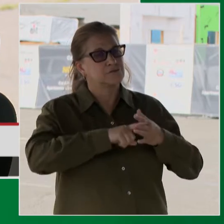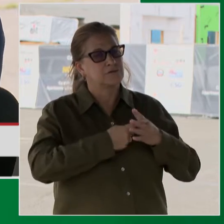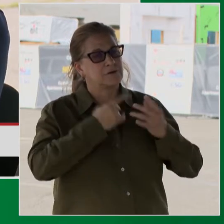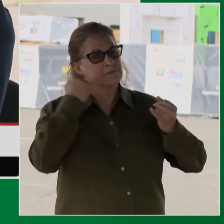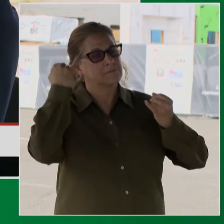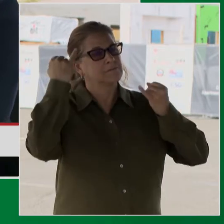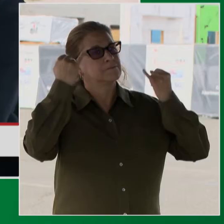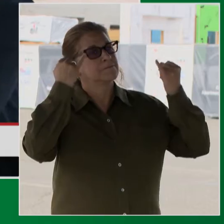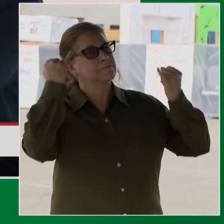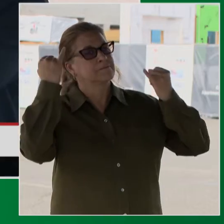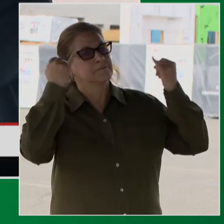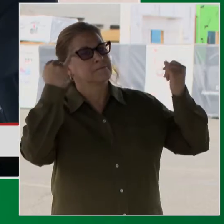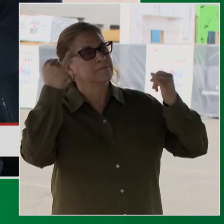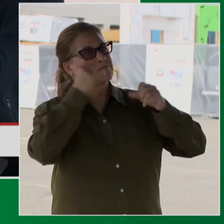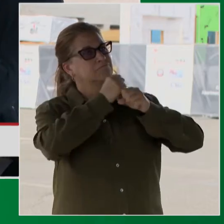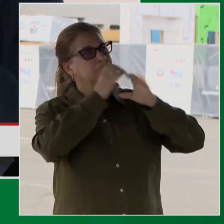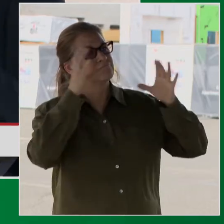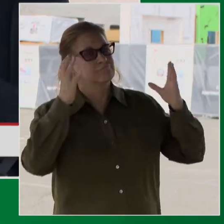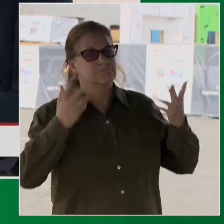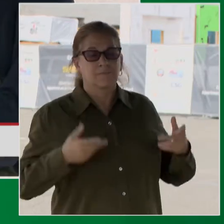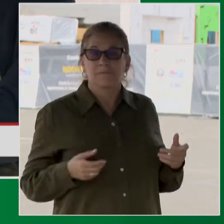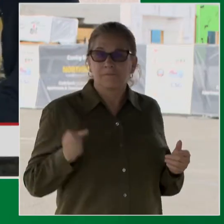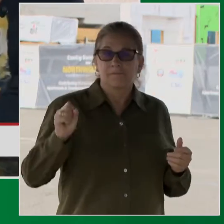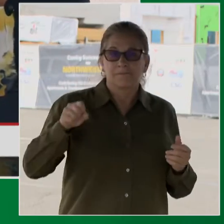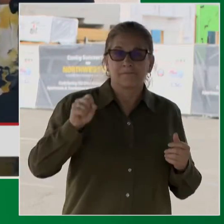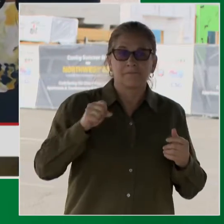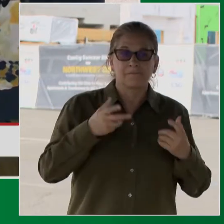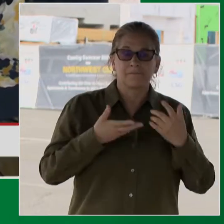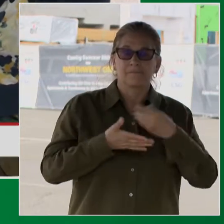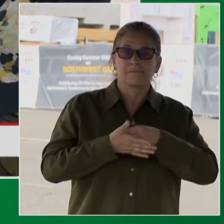us do exactly that. Exactly. Great.